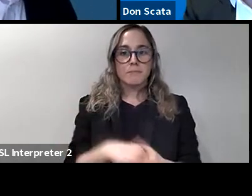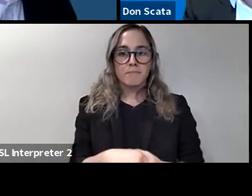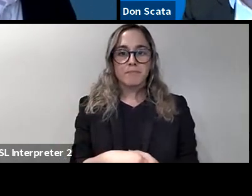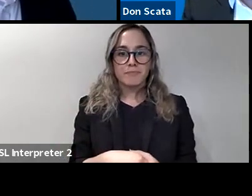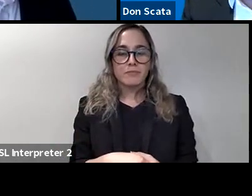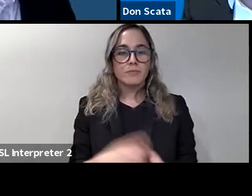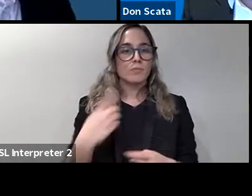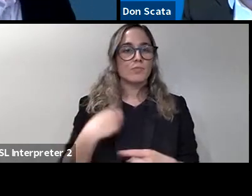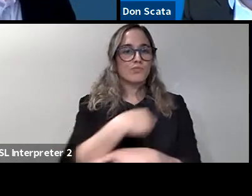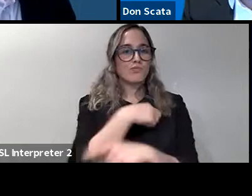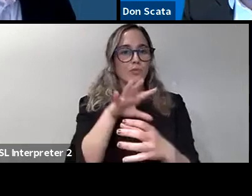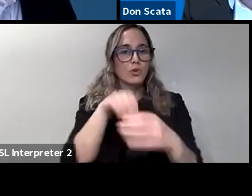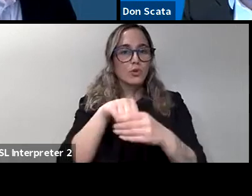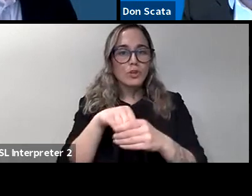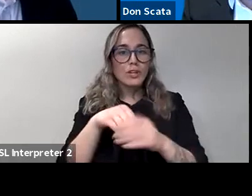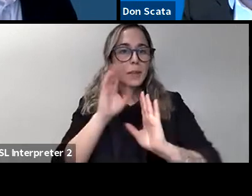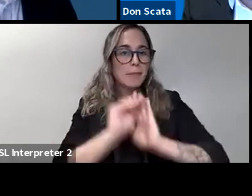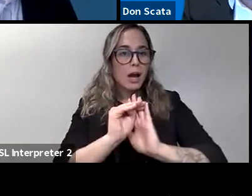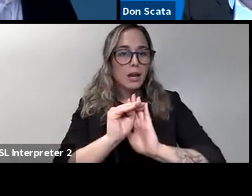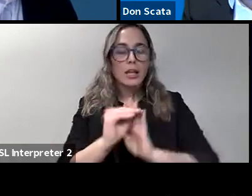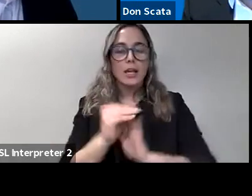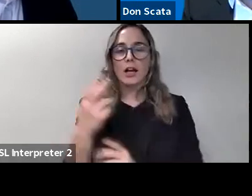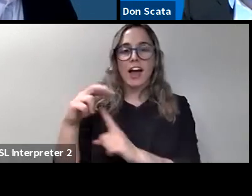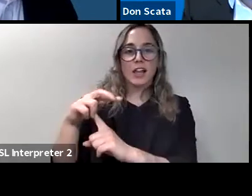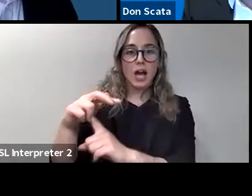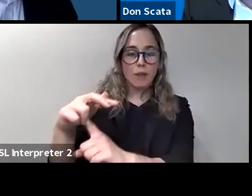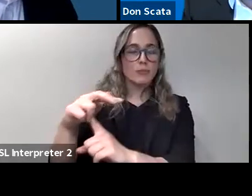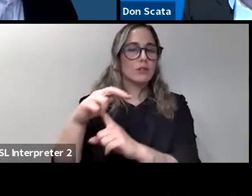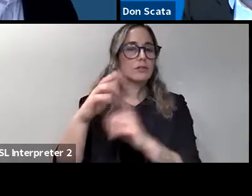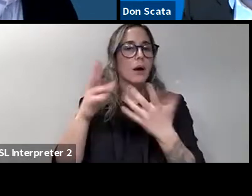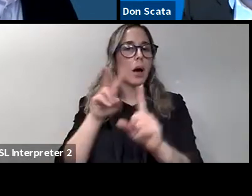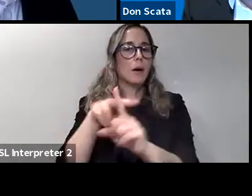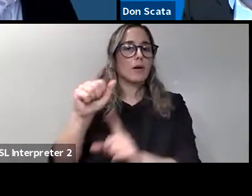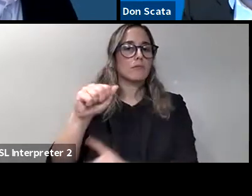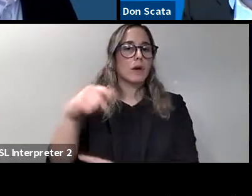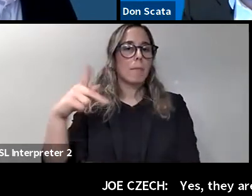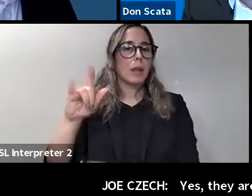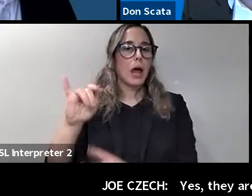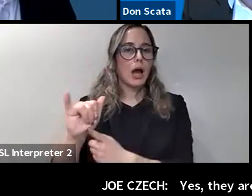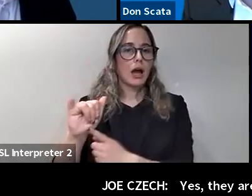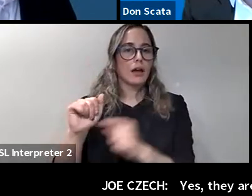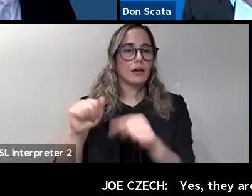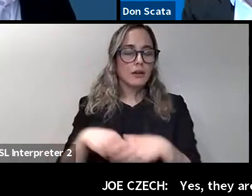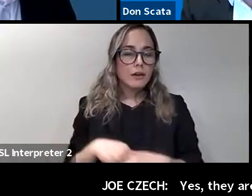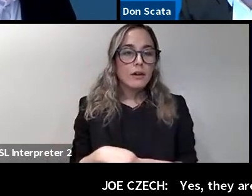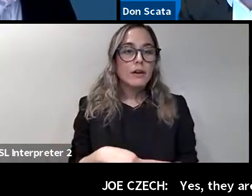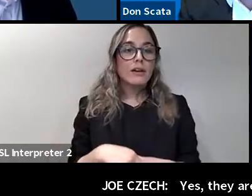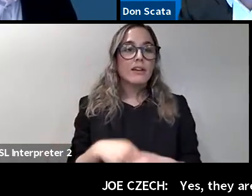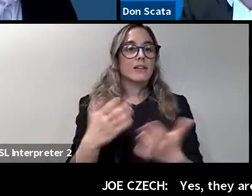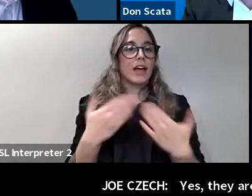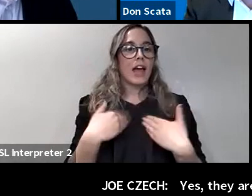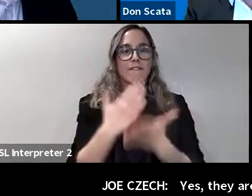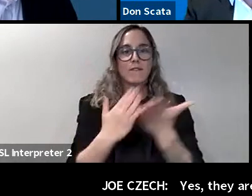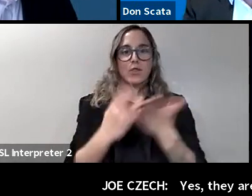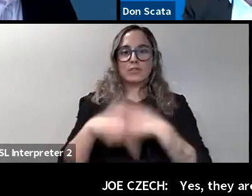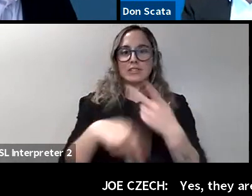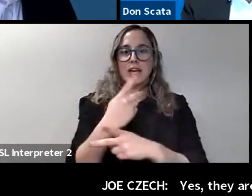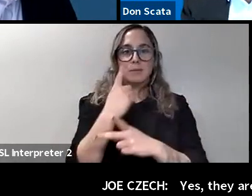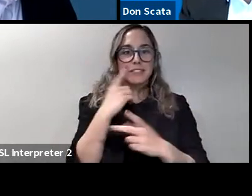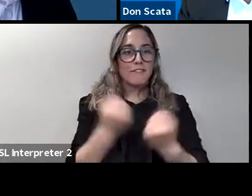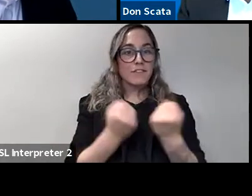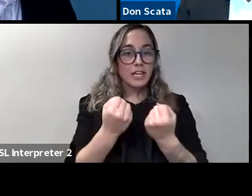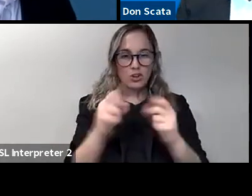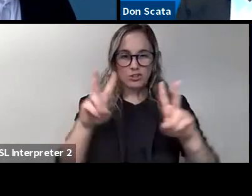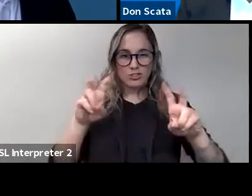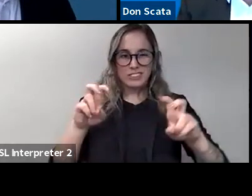We included the modeling of helicopters where applicable, where we had had those types of vehicles present in the